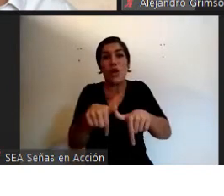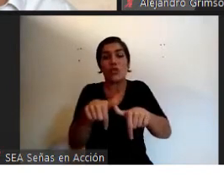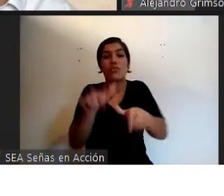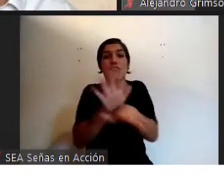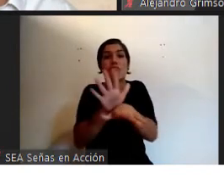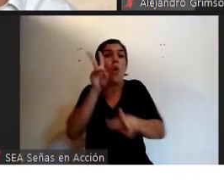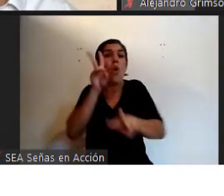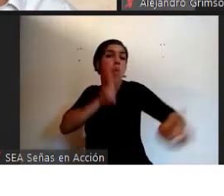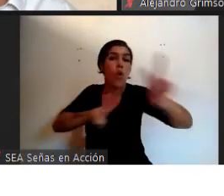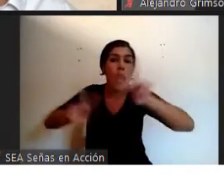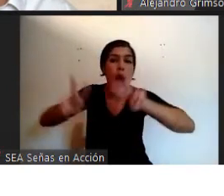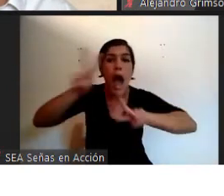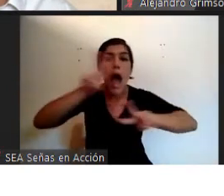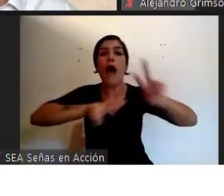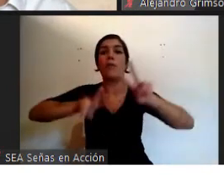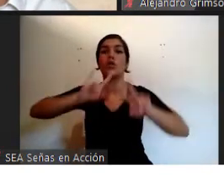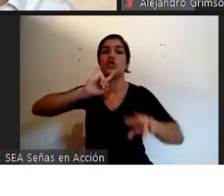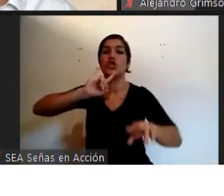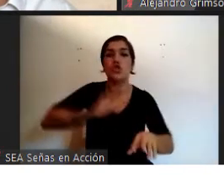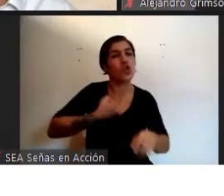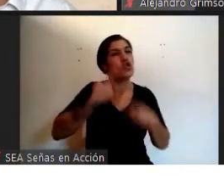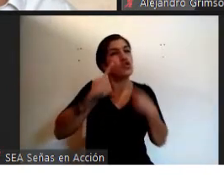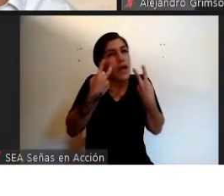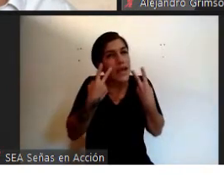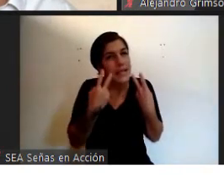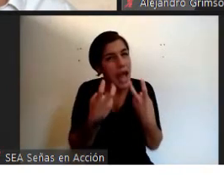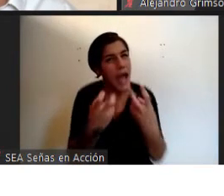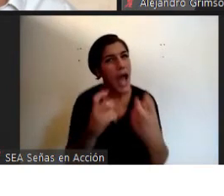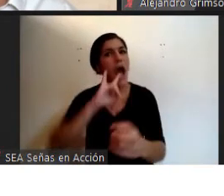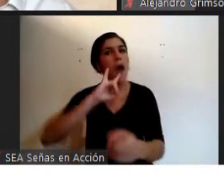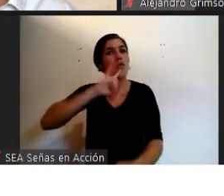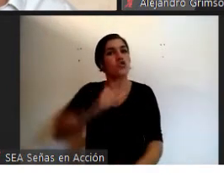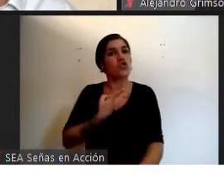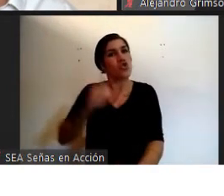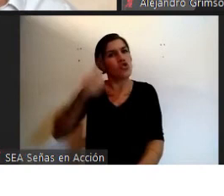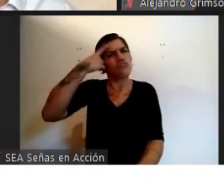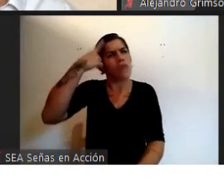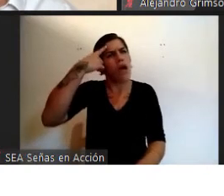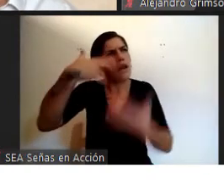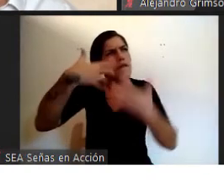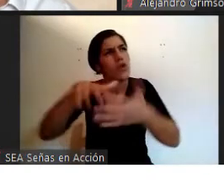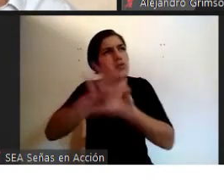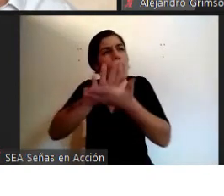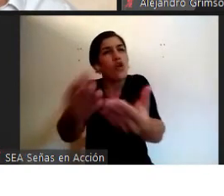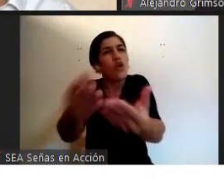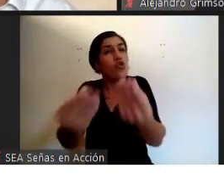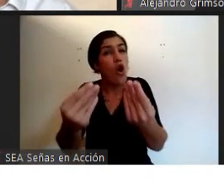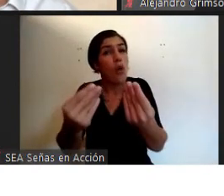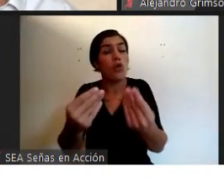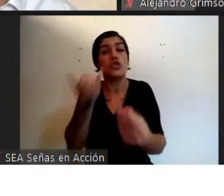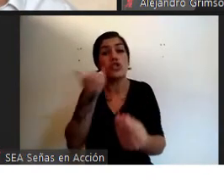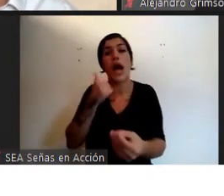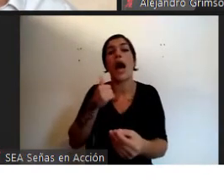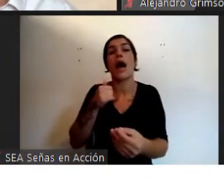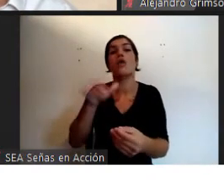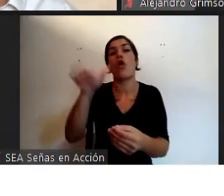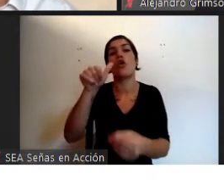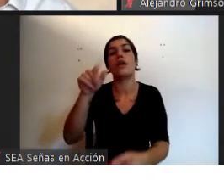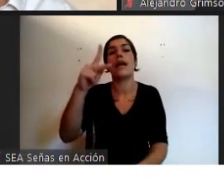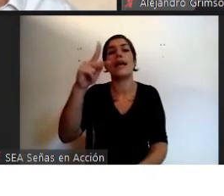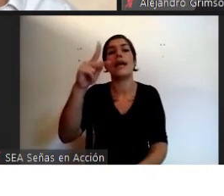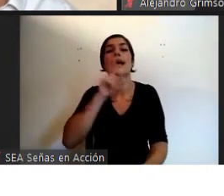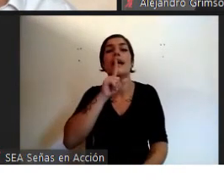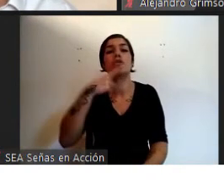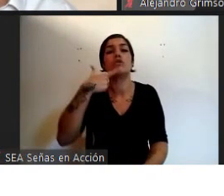into traditional cultures and traditional elements. We had our own attempt with Capsuchico and